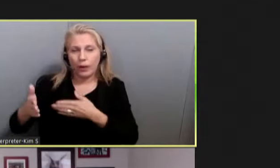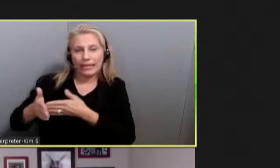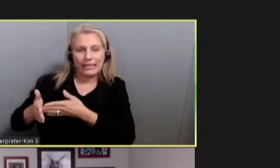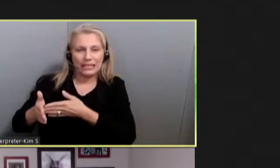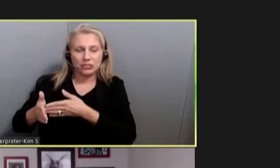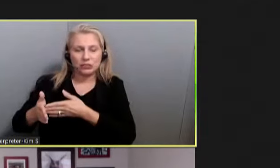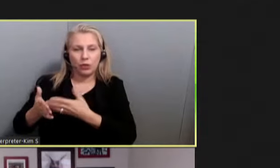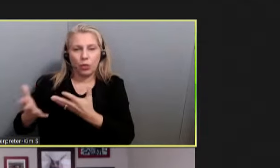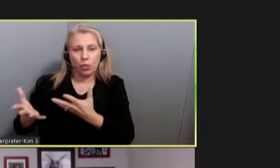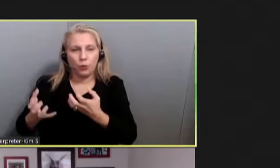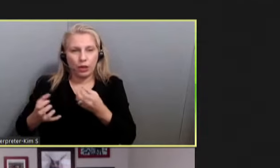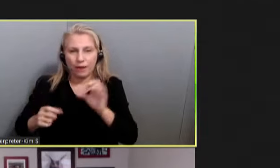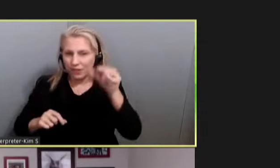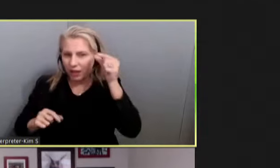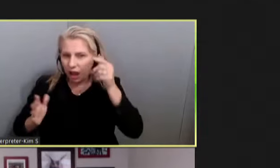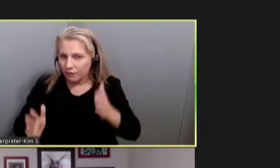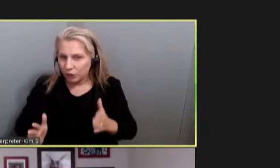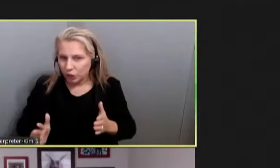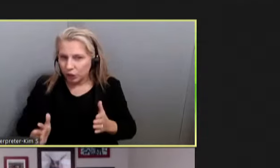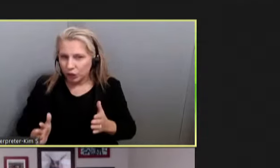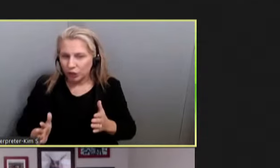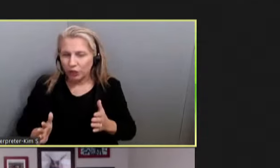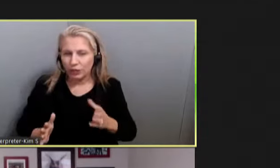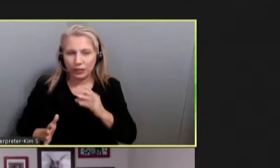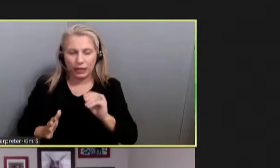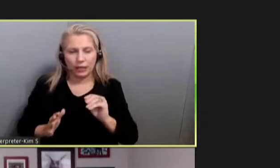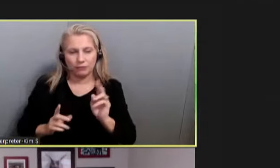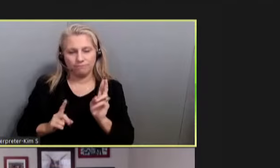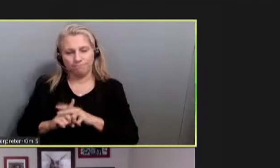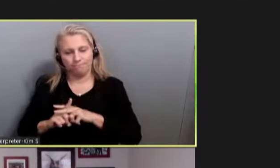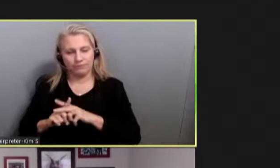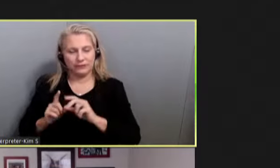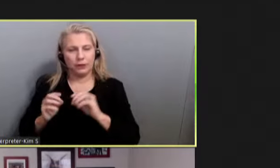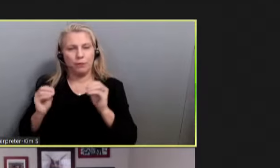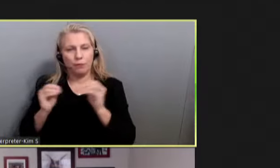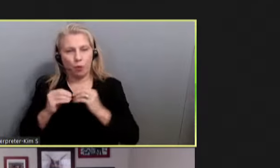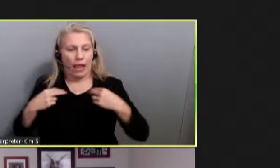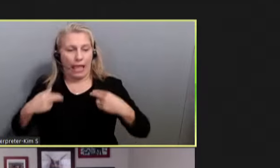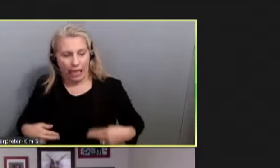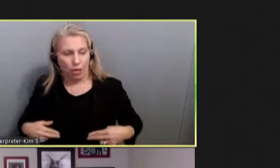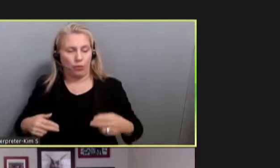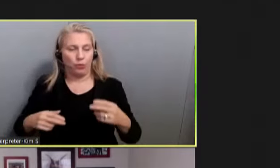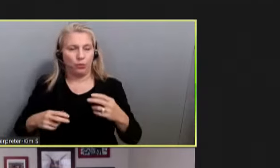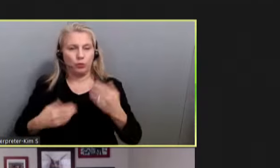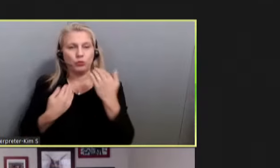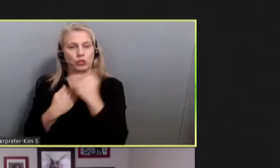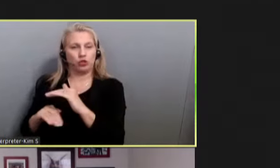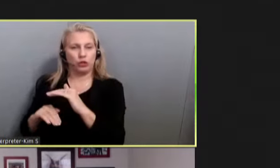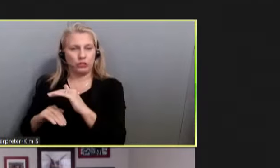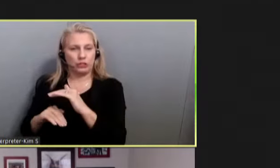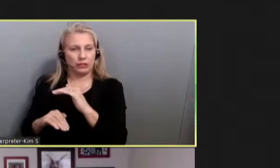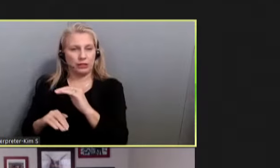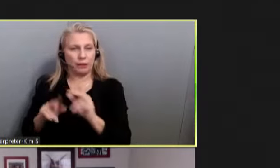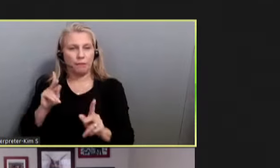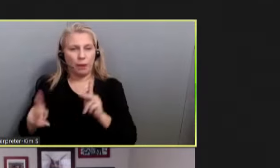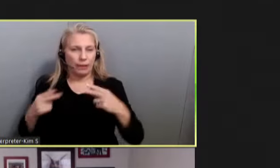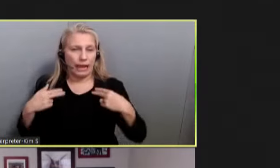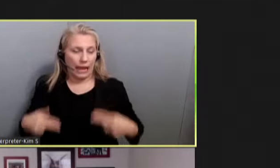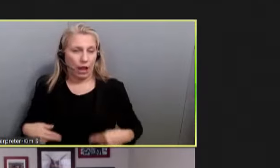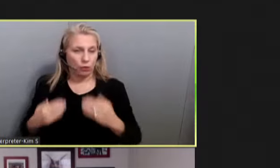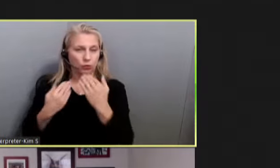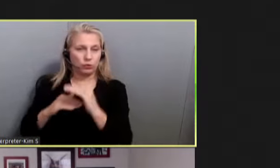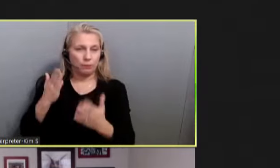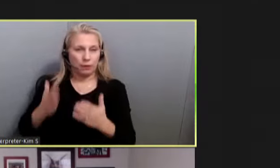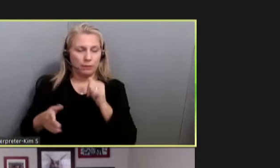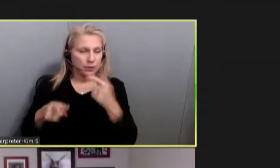the wishes of the governor and implement some further health restrictions, some public health restrictions that may not be